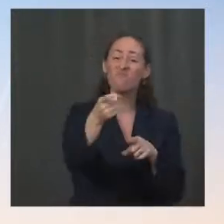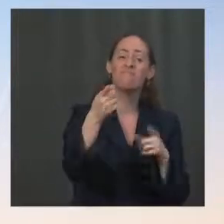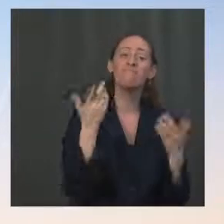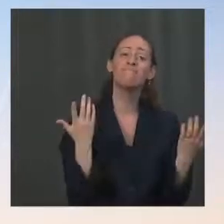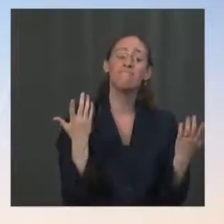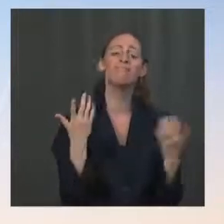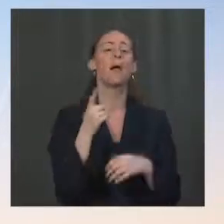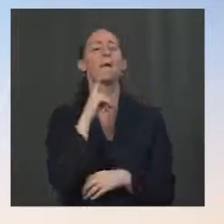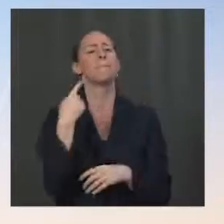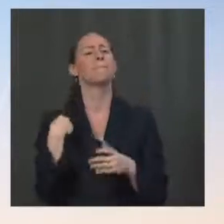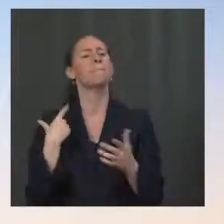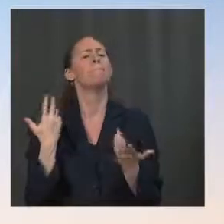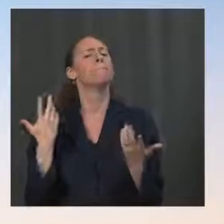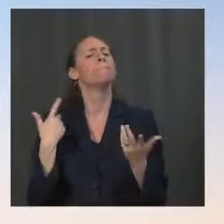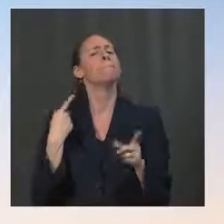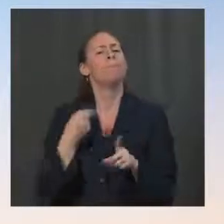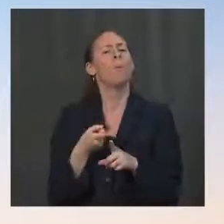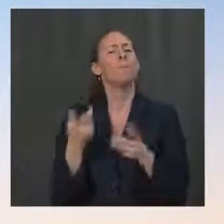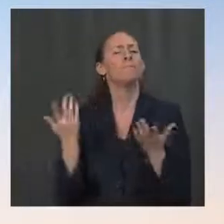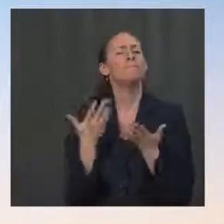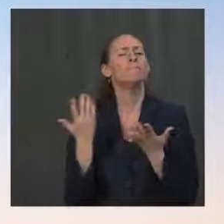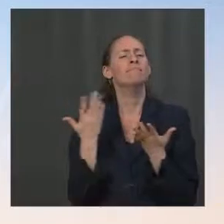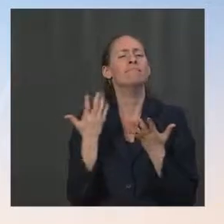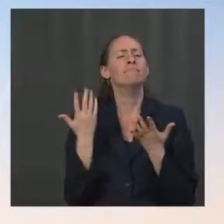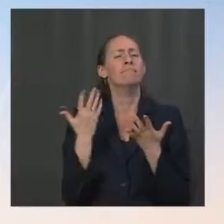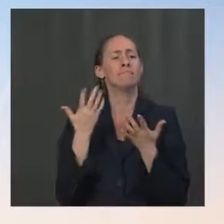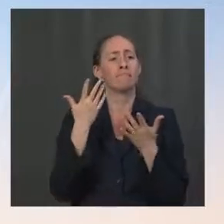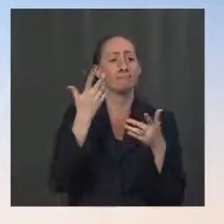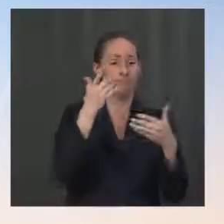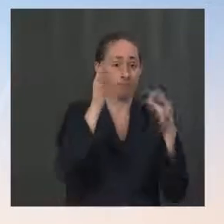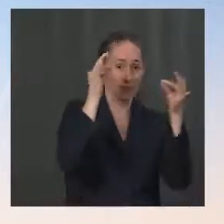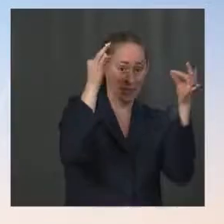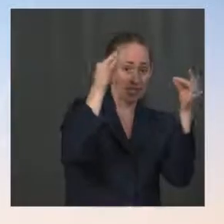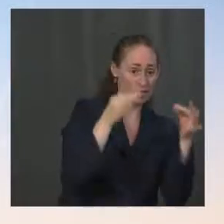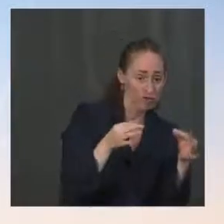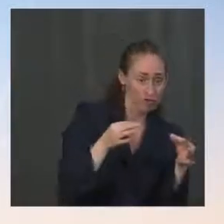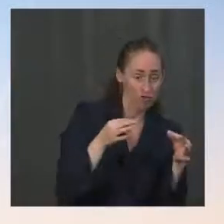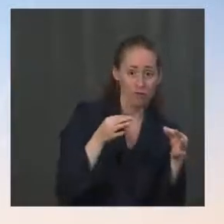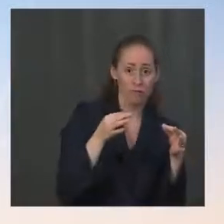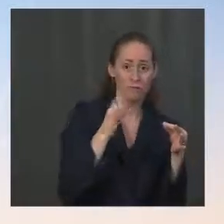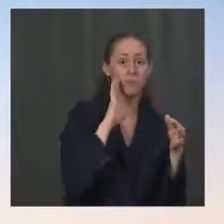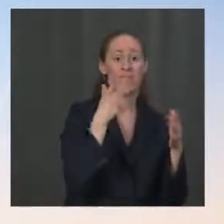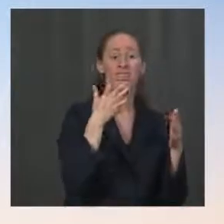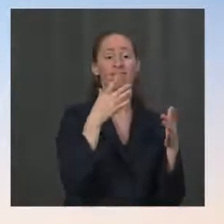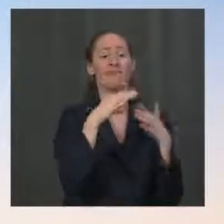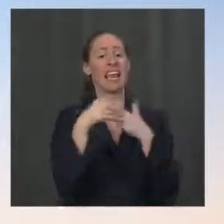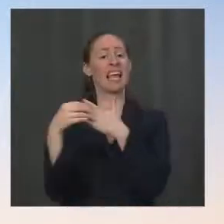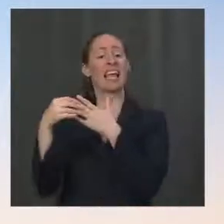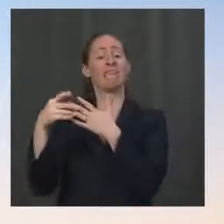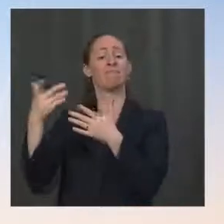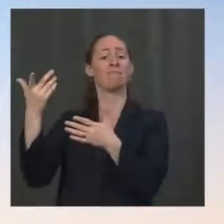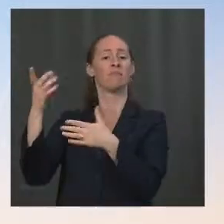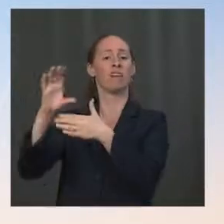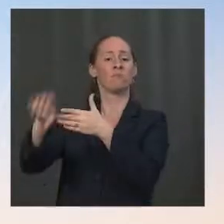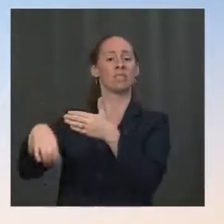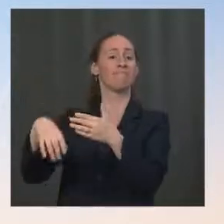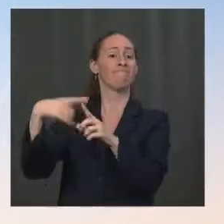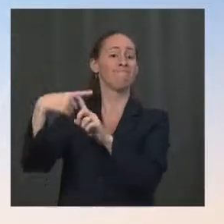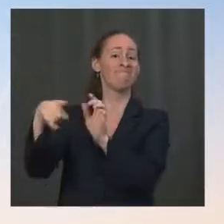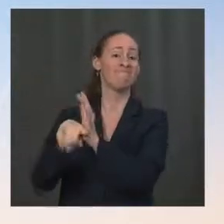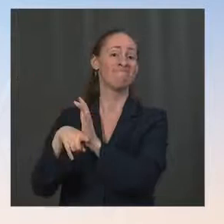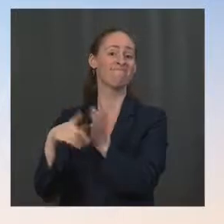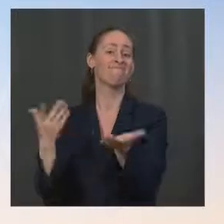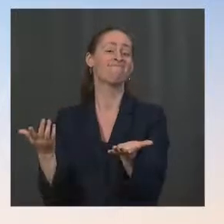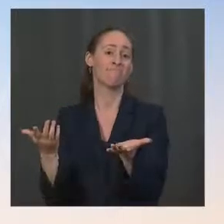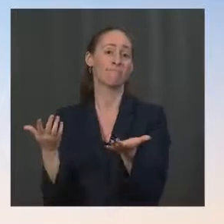is that there are consequences to any of these difficult choices and decisions. That is what faces you as